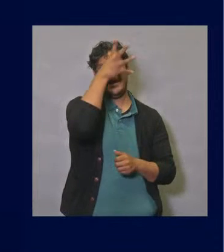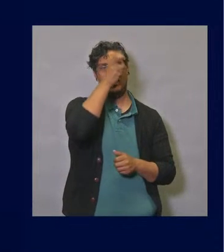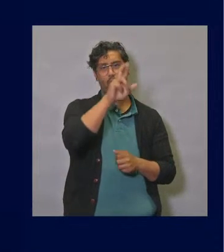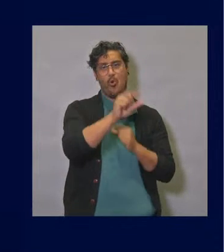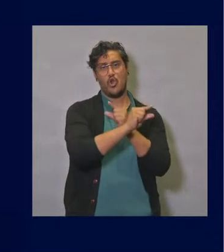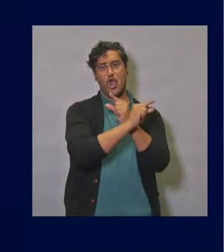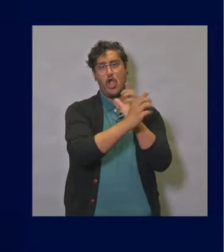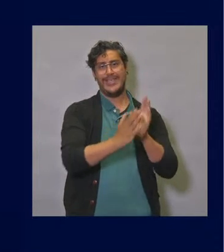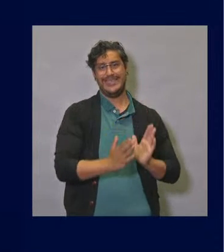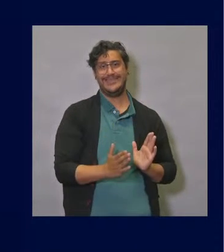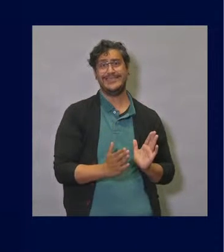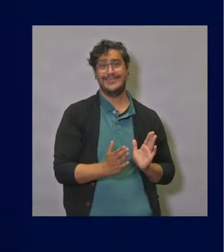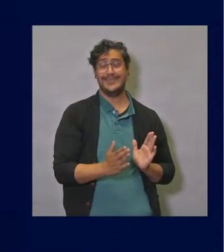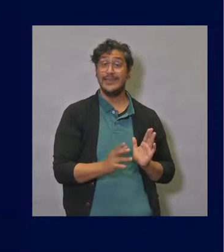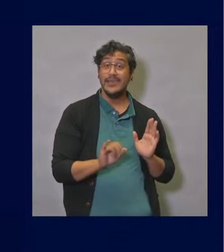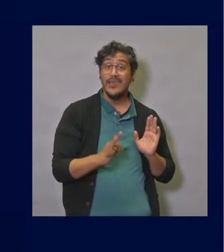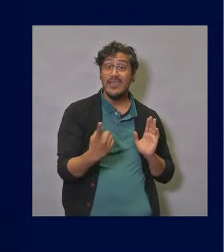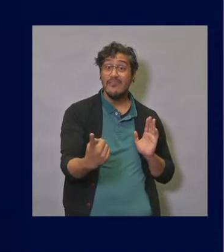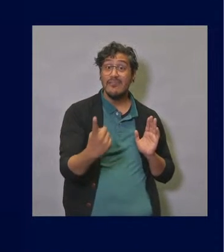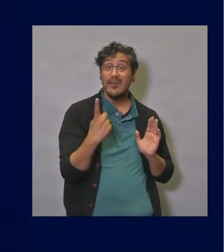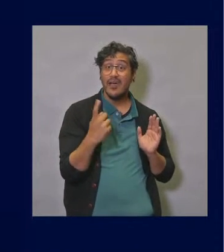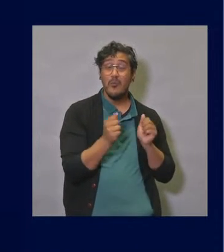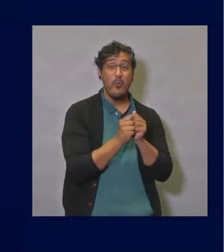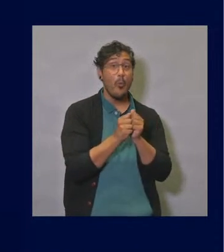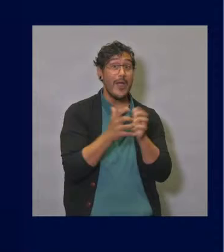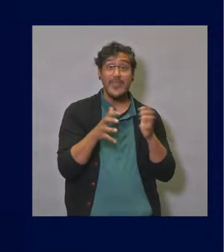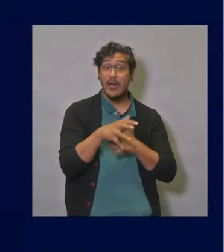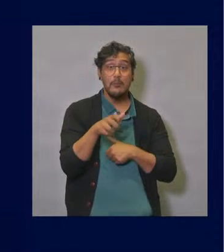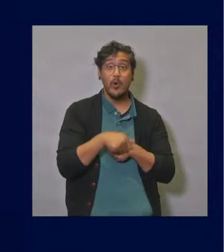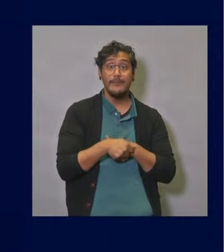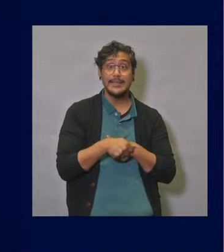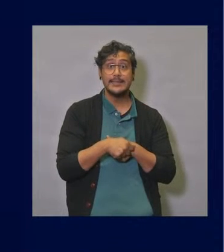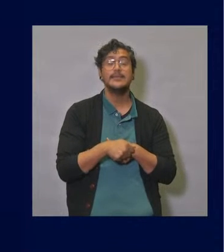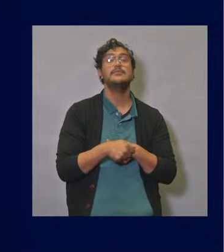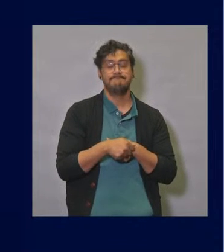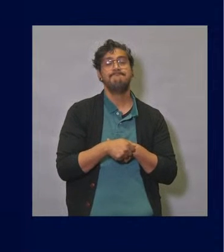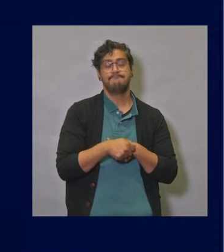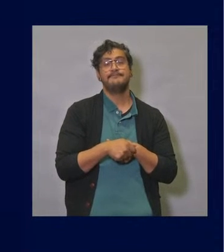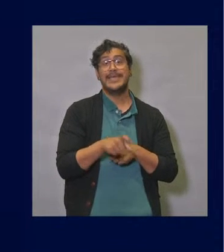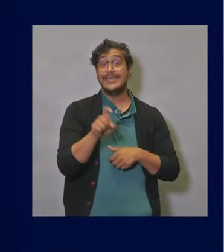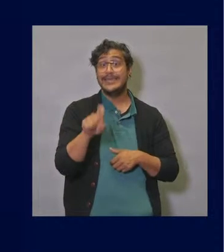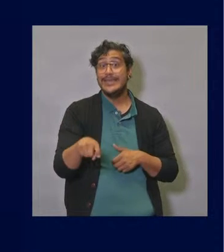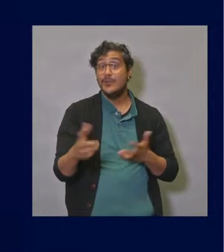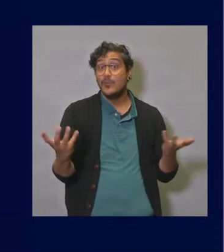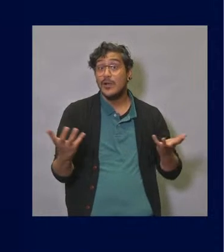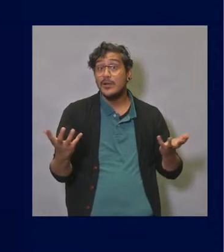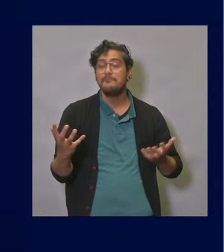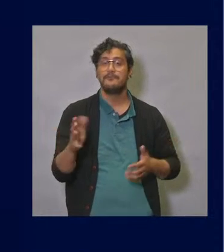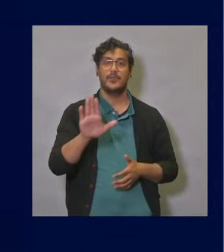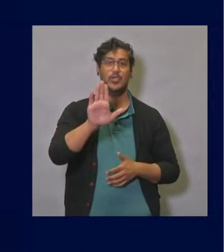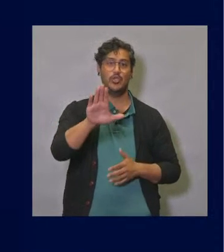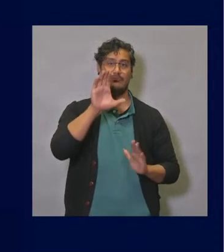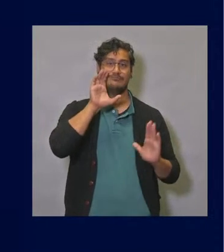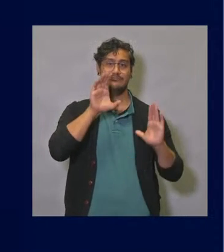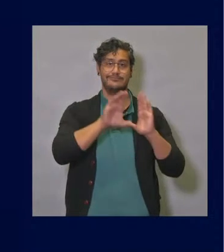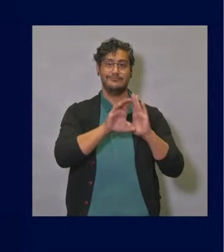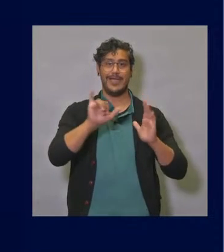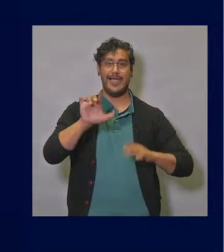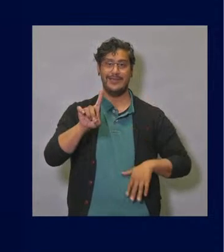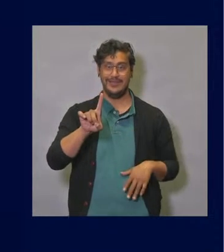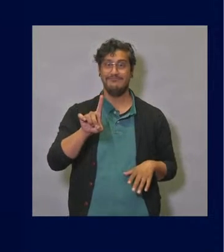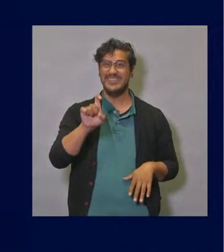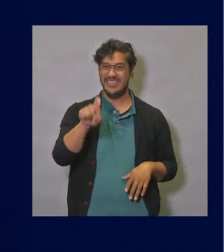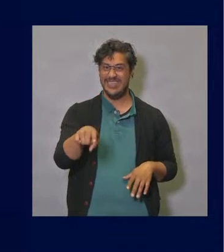guardian. And when you come without a previously scheduled appointment, all we need you to bring is a photo ID. And please know